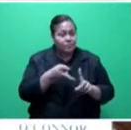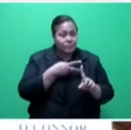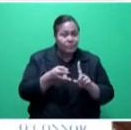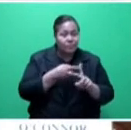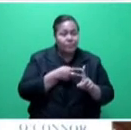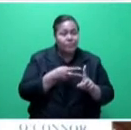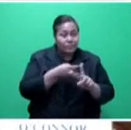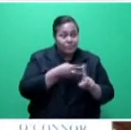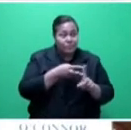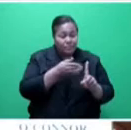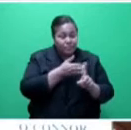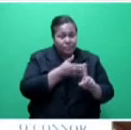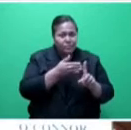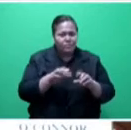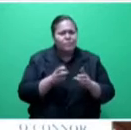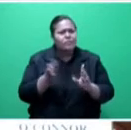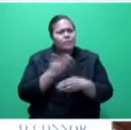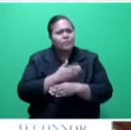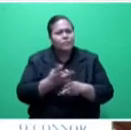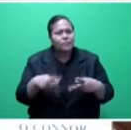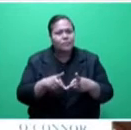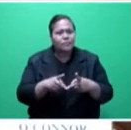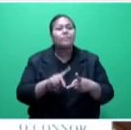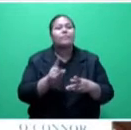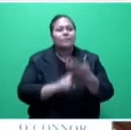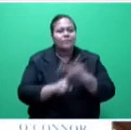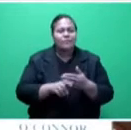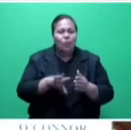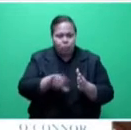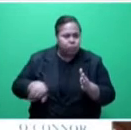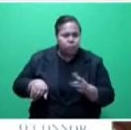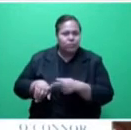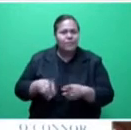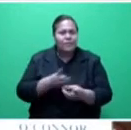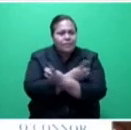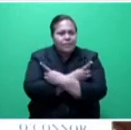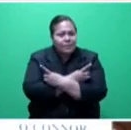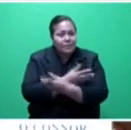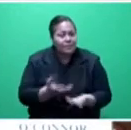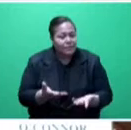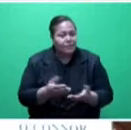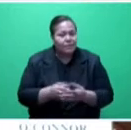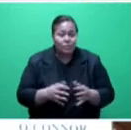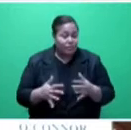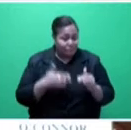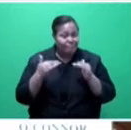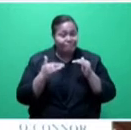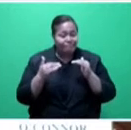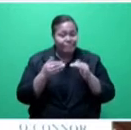Violence and harassment in the world of work deprives people of their dignity, is incompatible with decent work, and a threat to